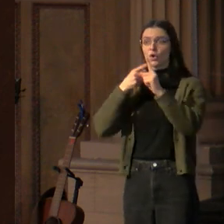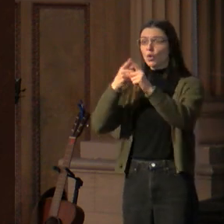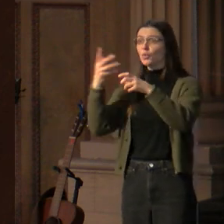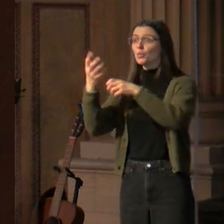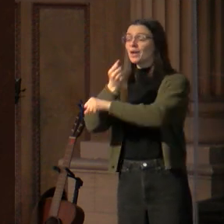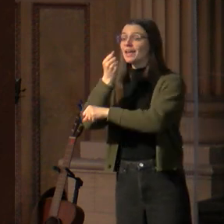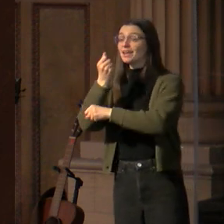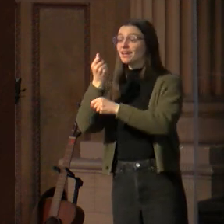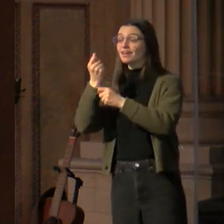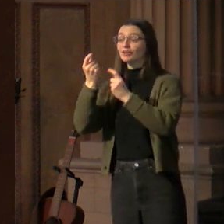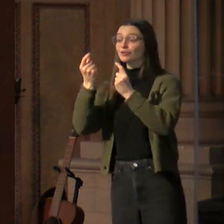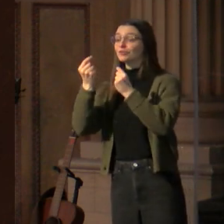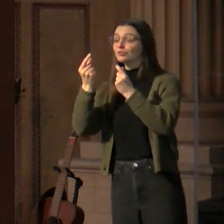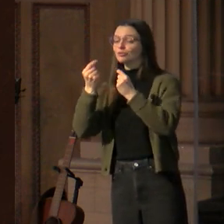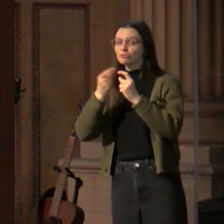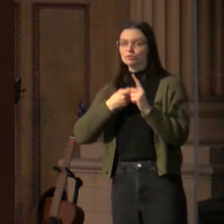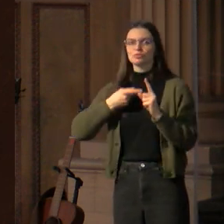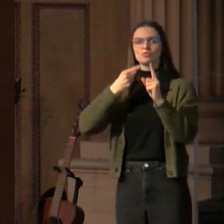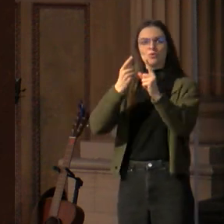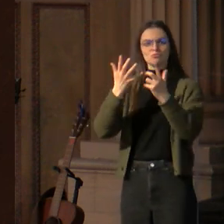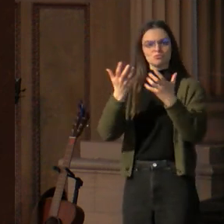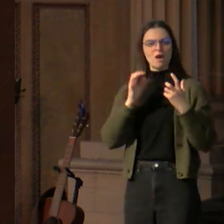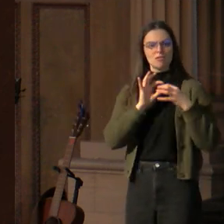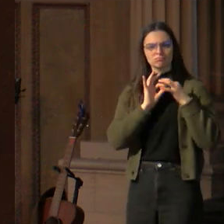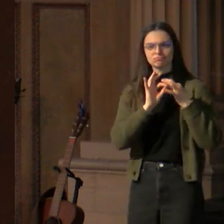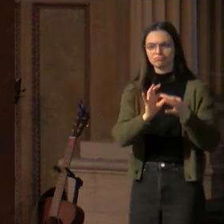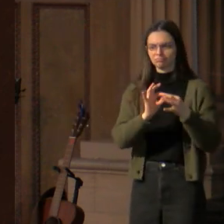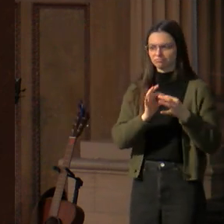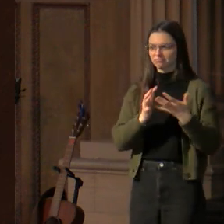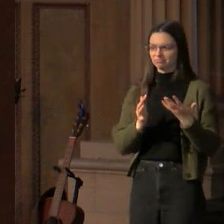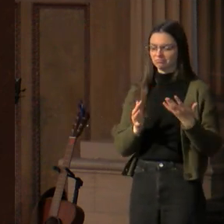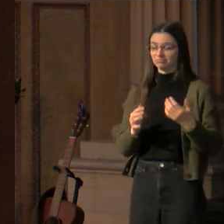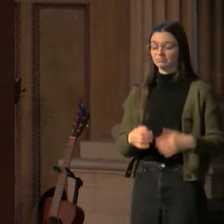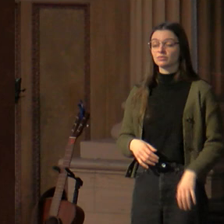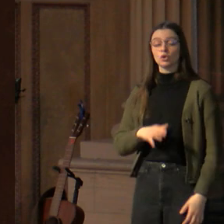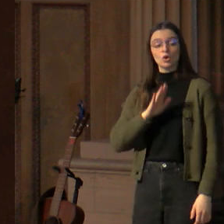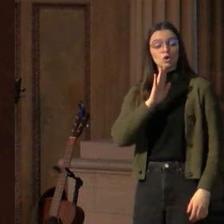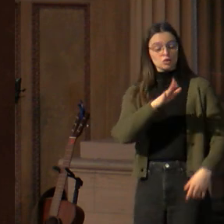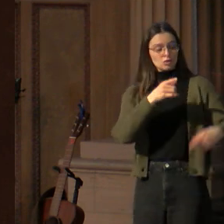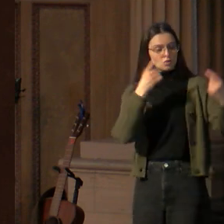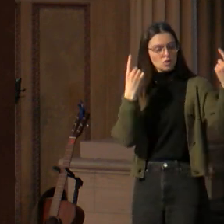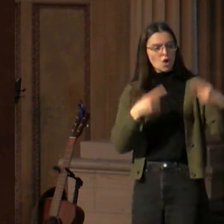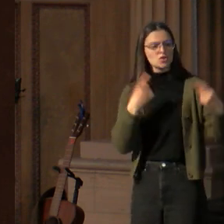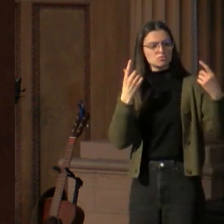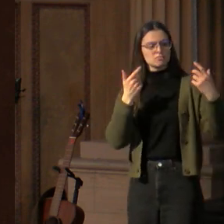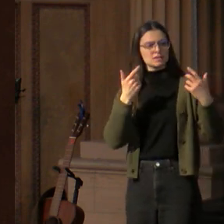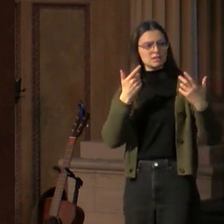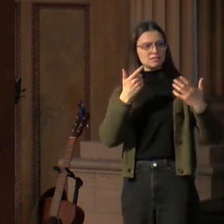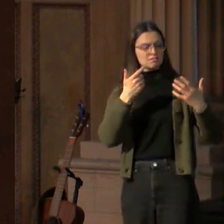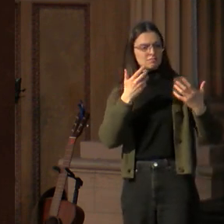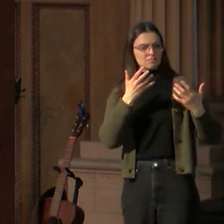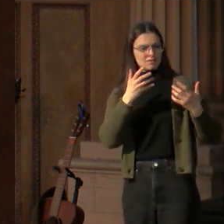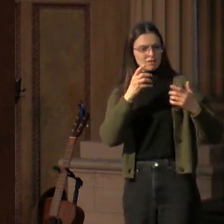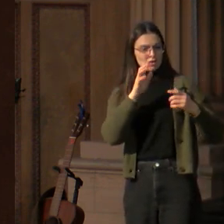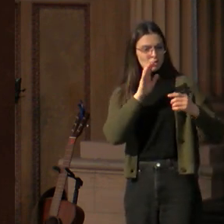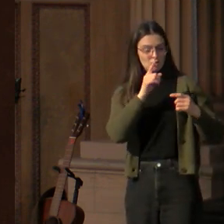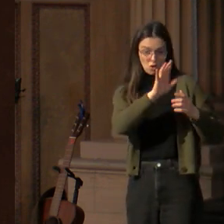out of those arguments. You should be able to repeat her argument to you in a way where she would say, yes, that's exactly what I'm saying.